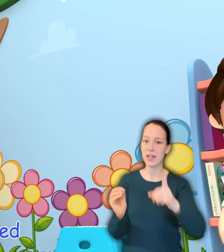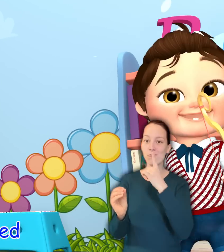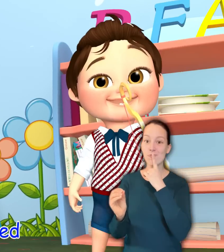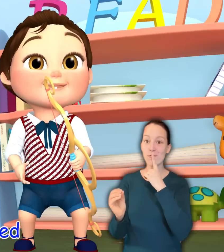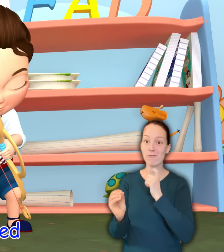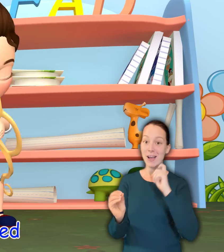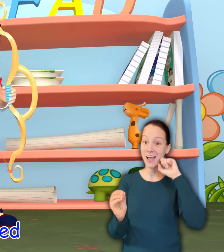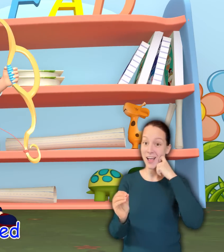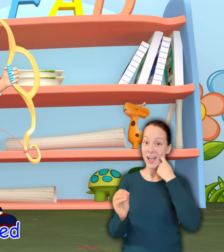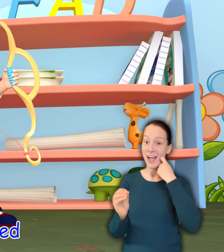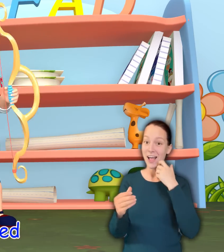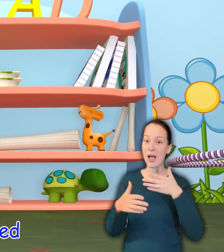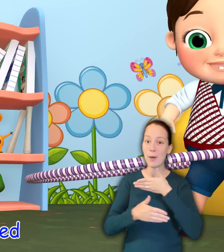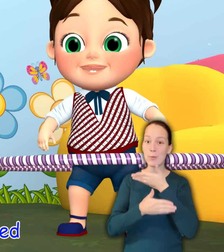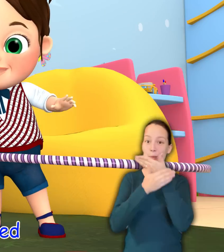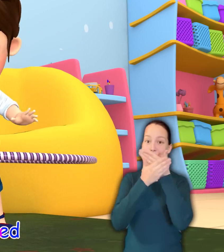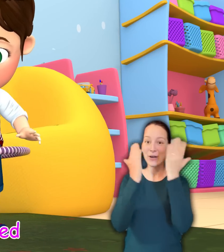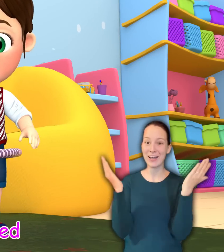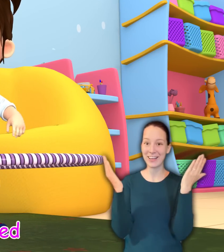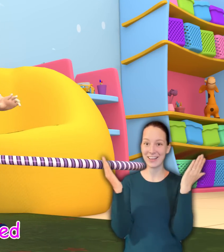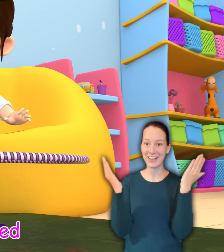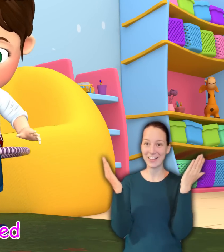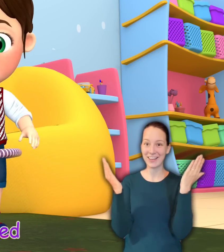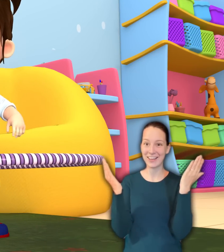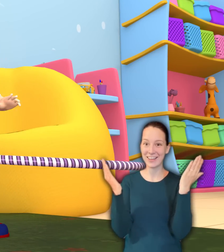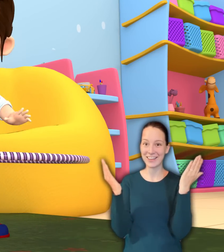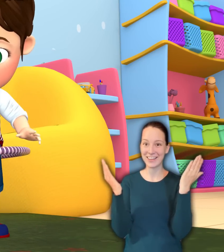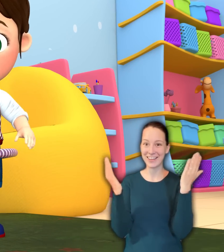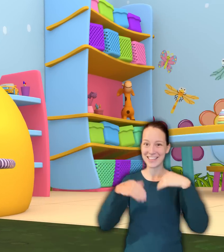remained and not one red apple